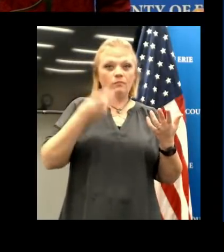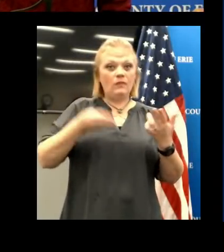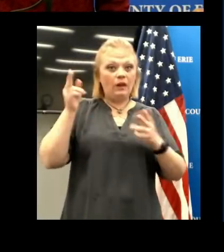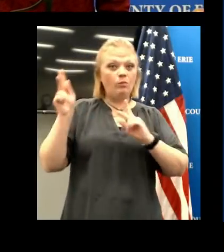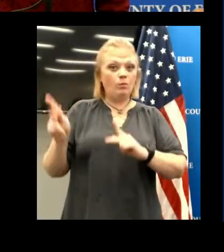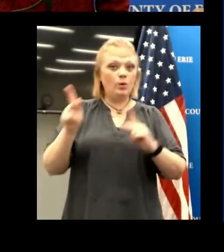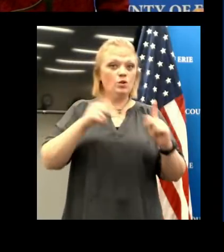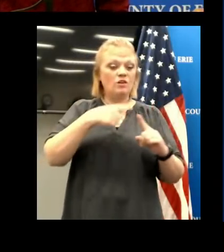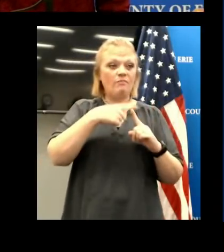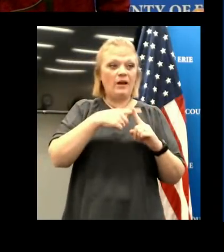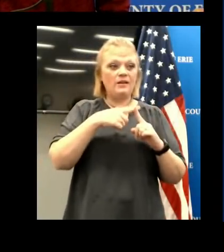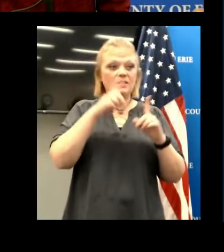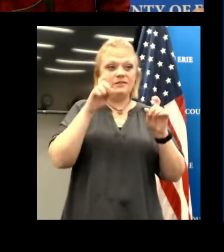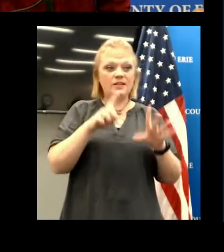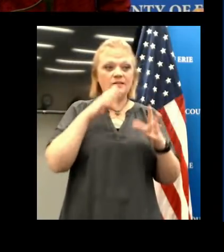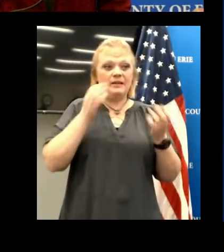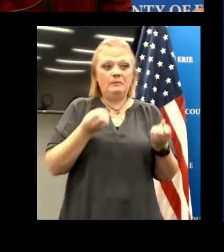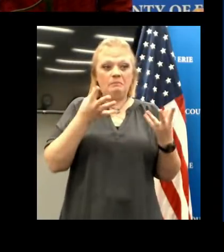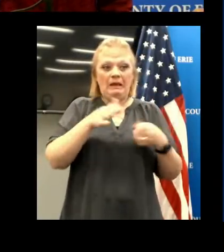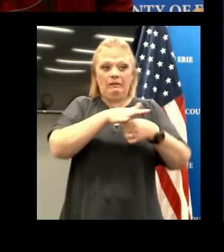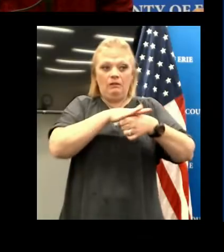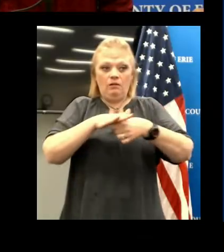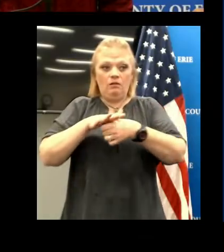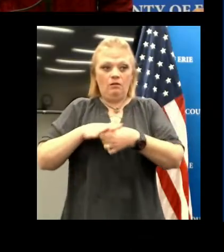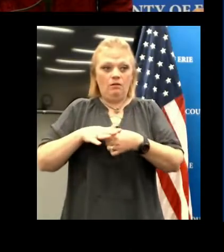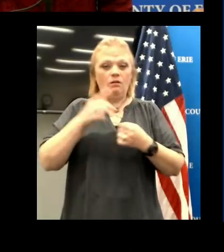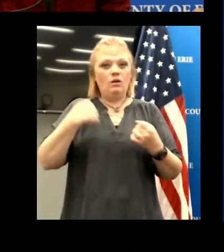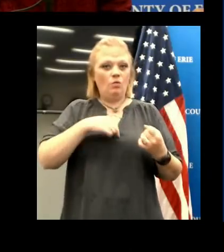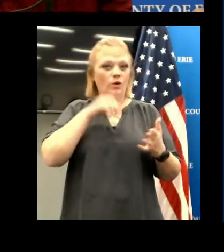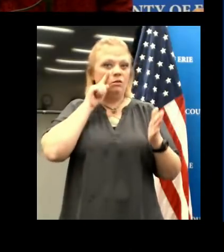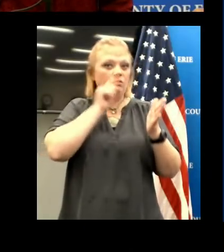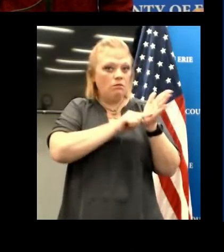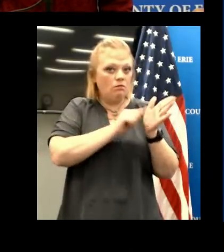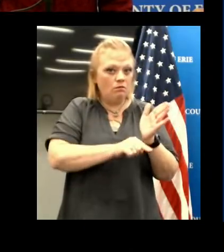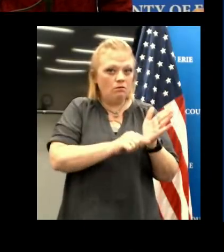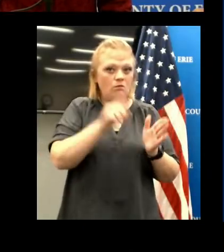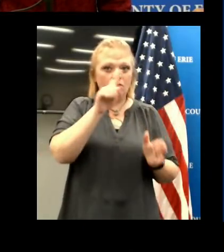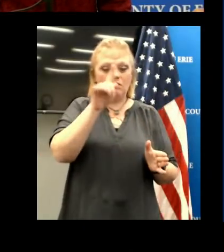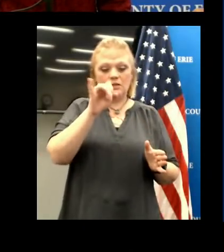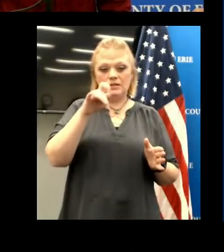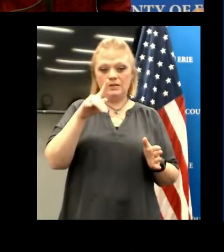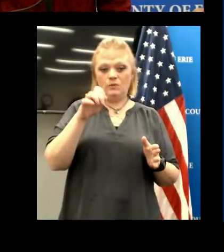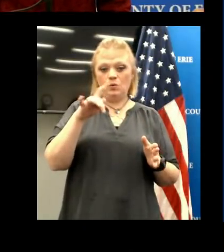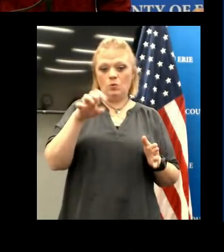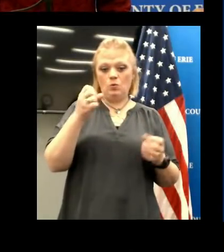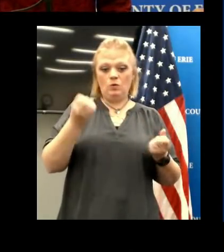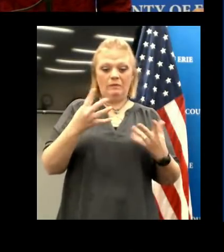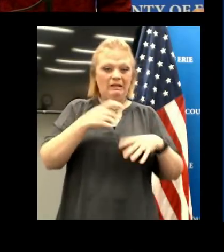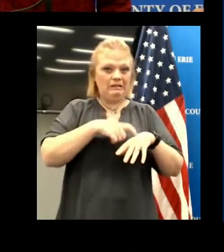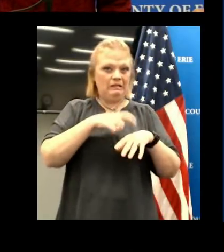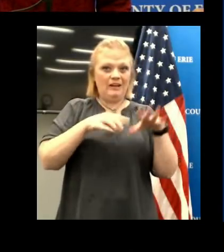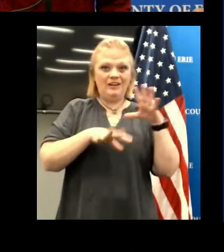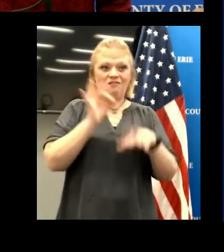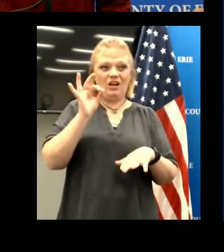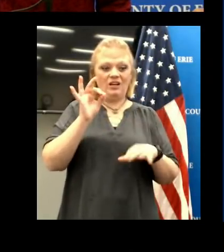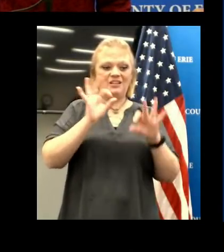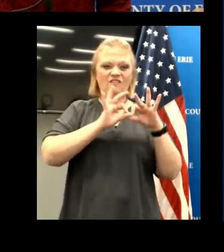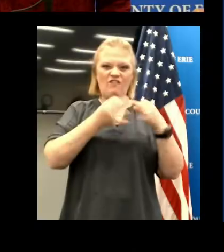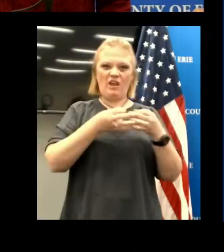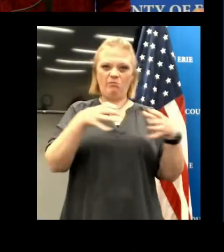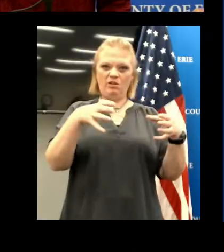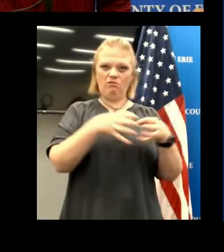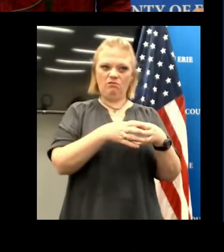proportion of positive tests in many of these zip codes, investigating these zip codes, many times they're family clusters,